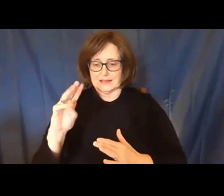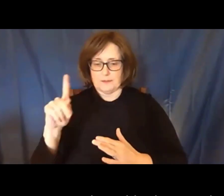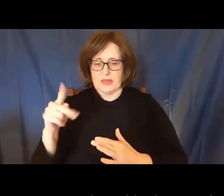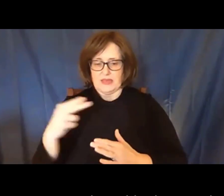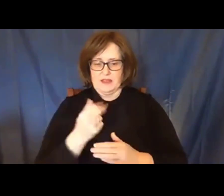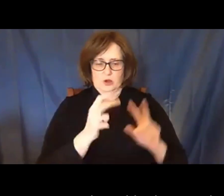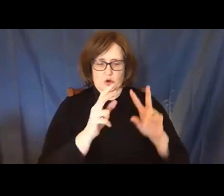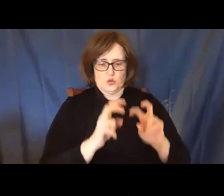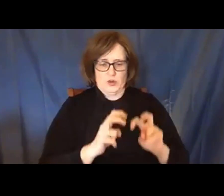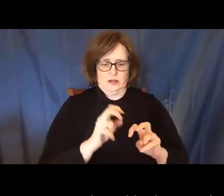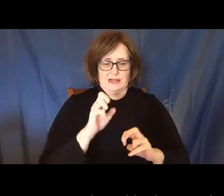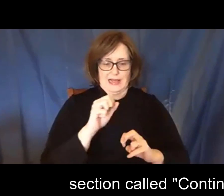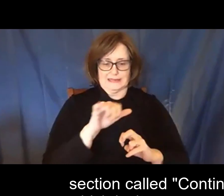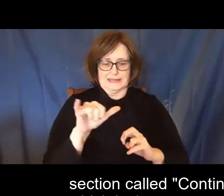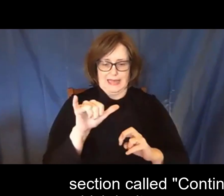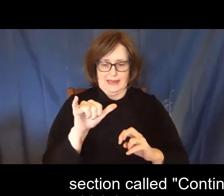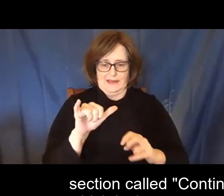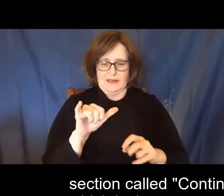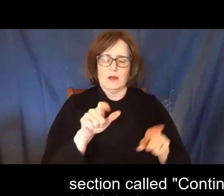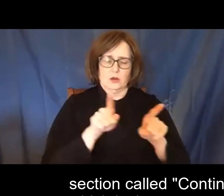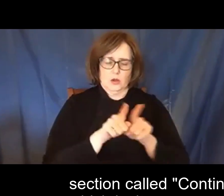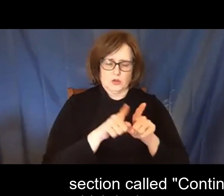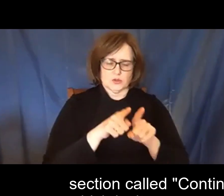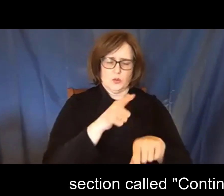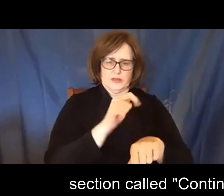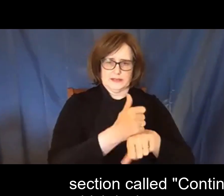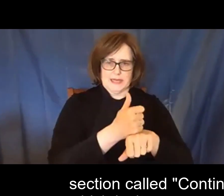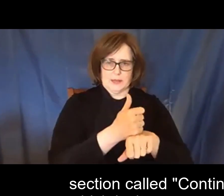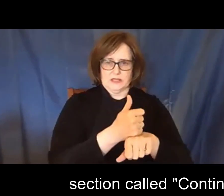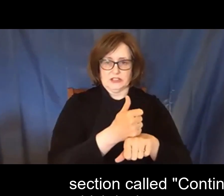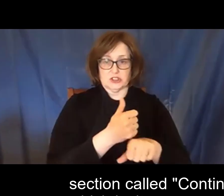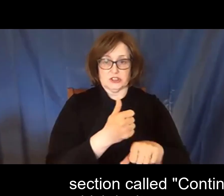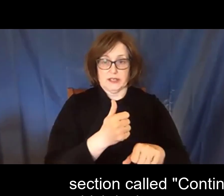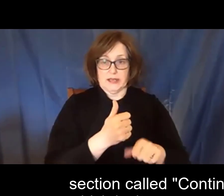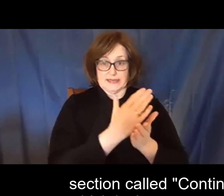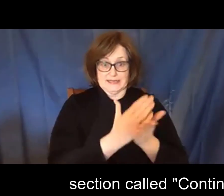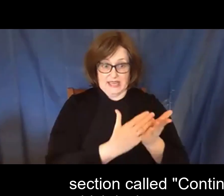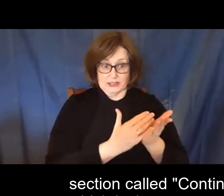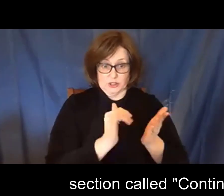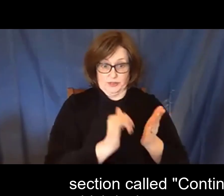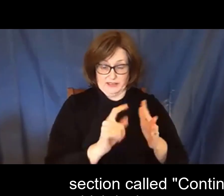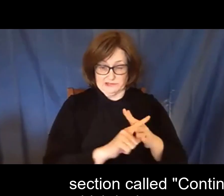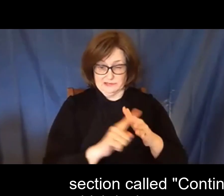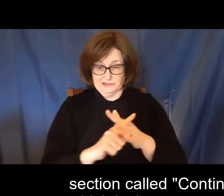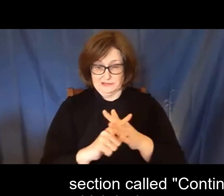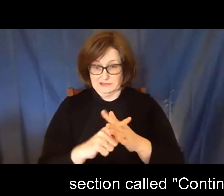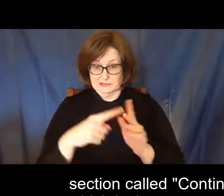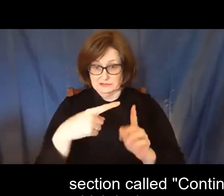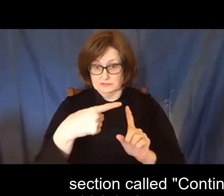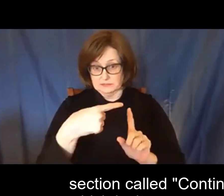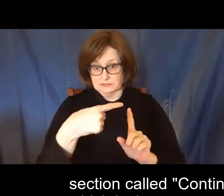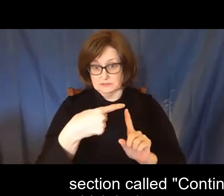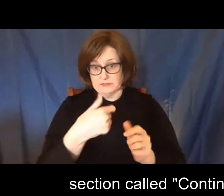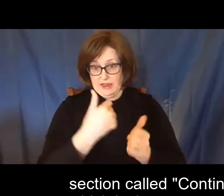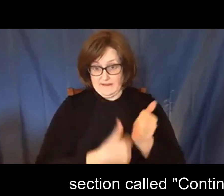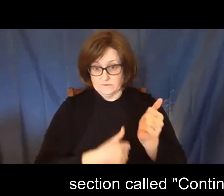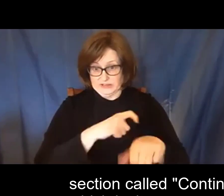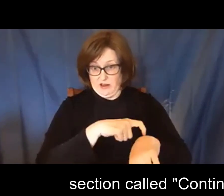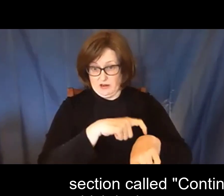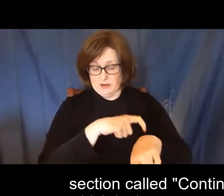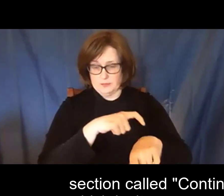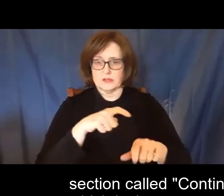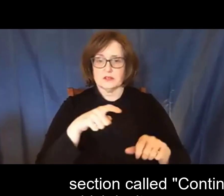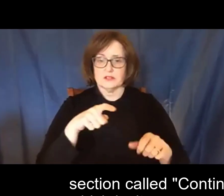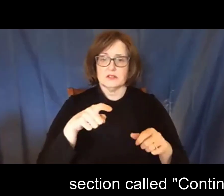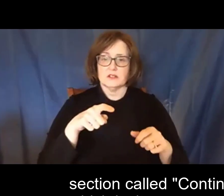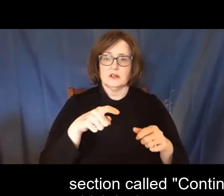We also established a recurring section called Continuing the Conversation, which invites responses to the pieces included